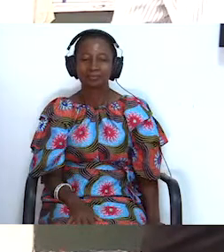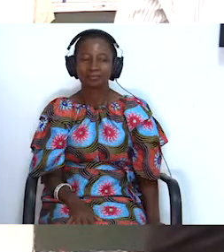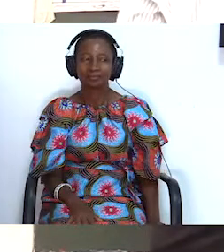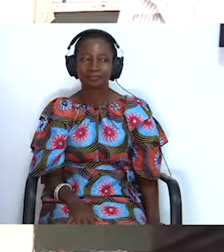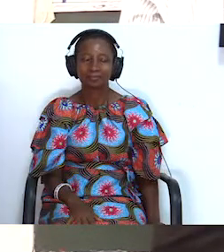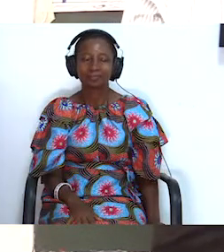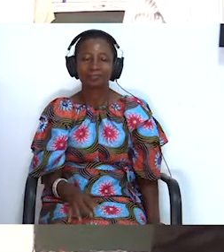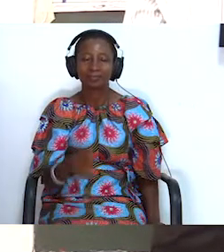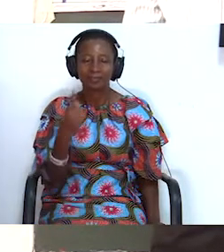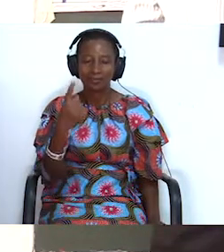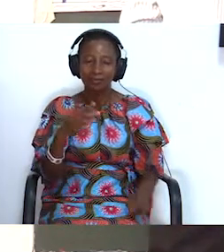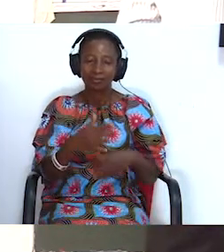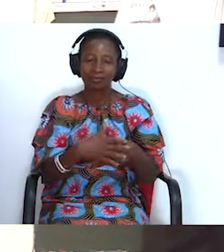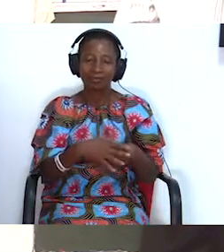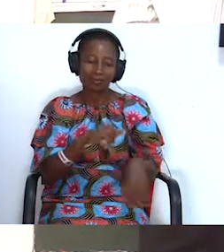up,